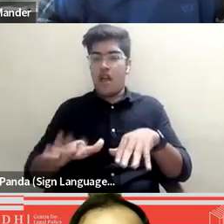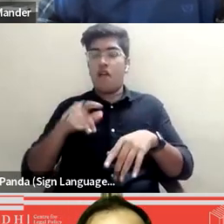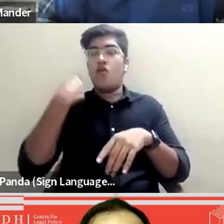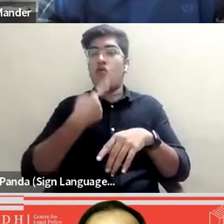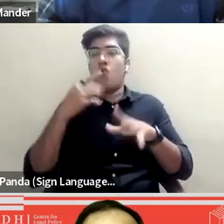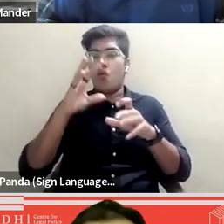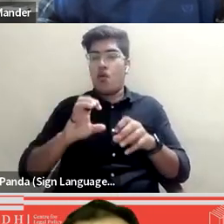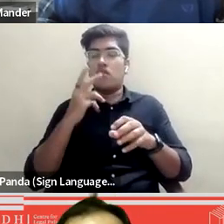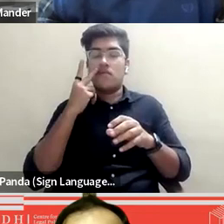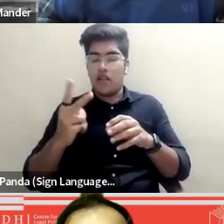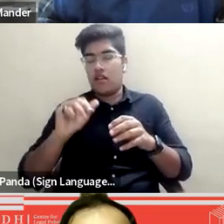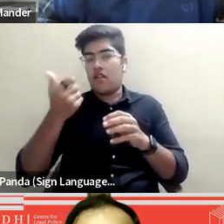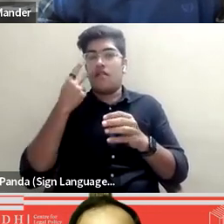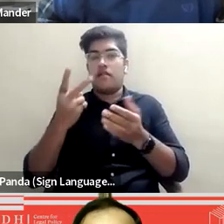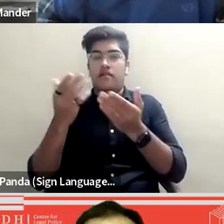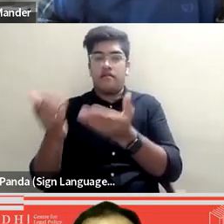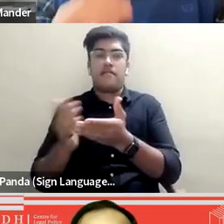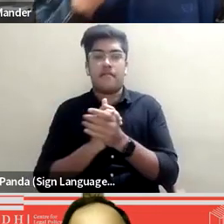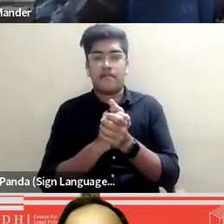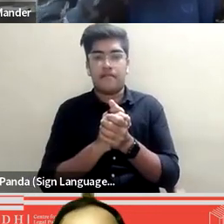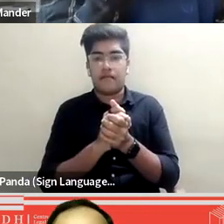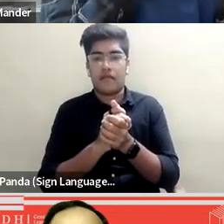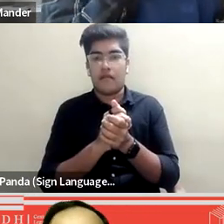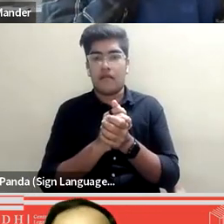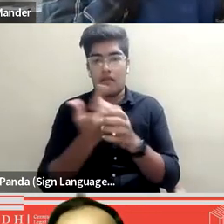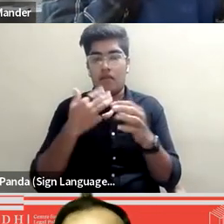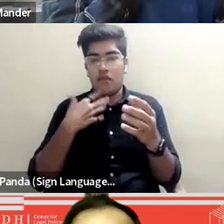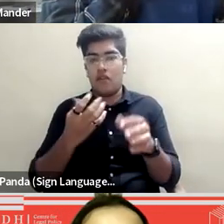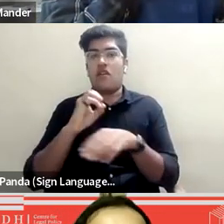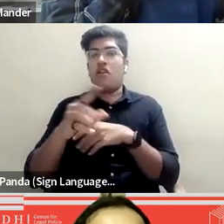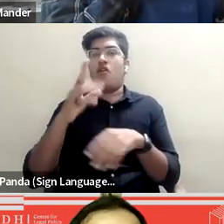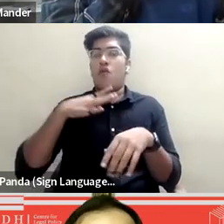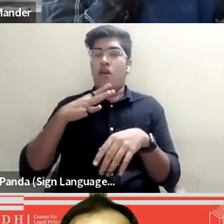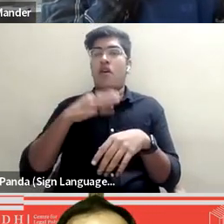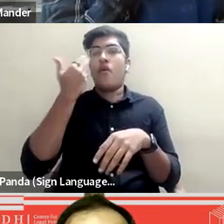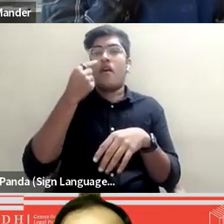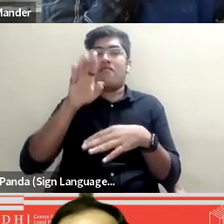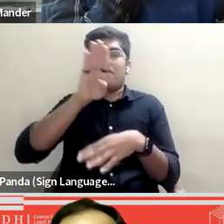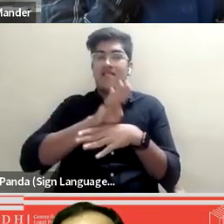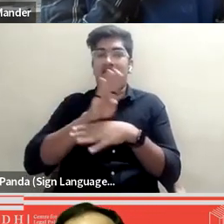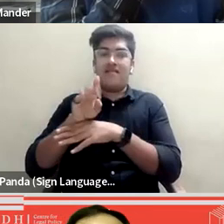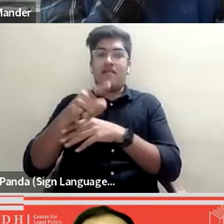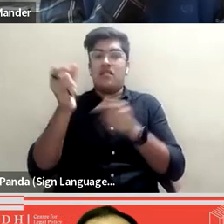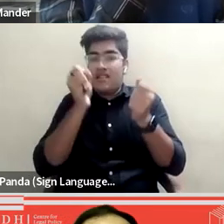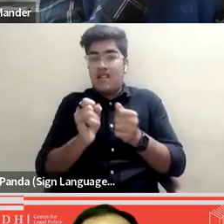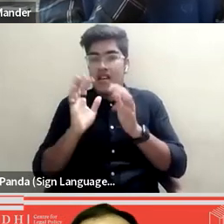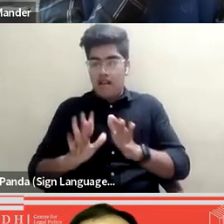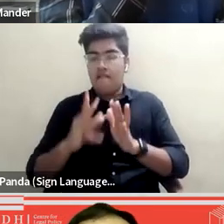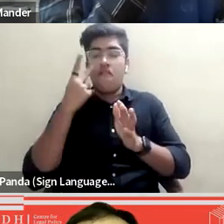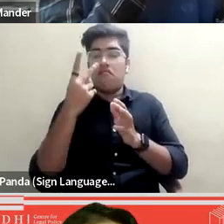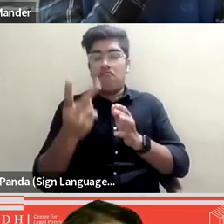it out. But I would, of course, advise you to wait for our panel to take place, because we're going to have a fascinating discussion.